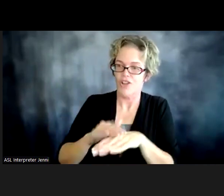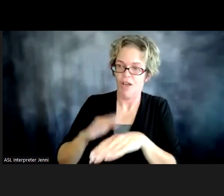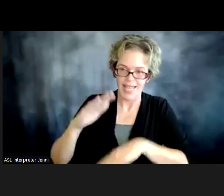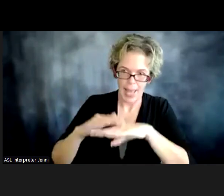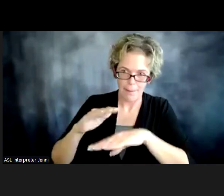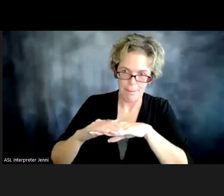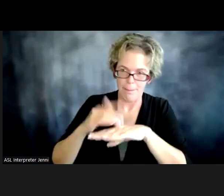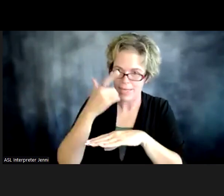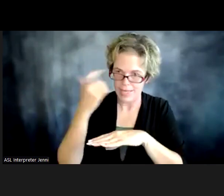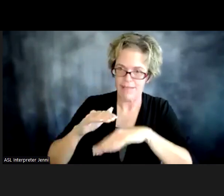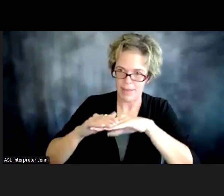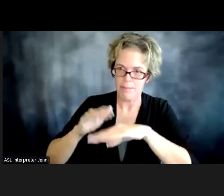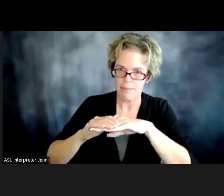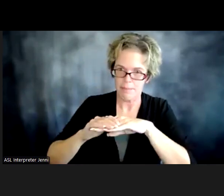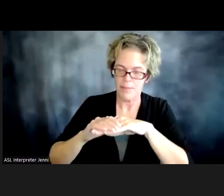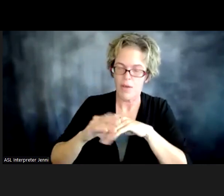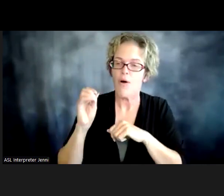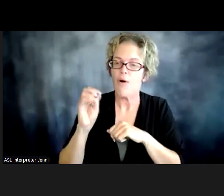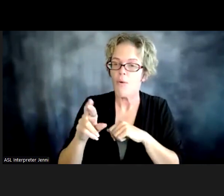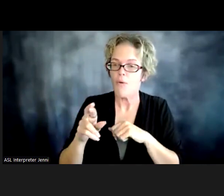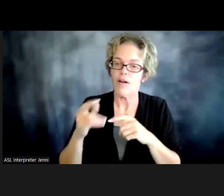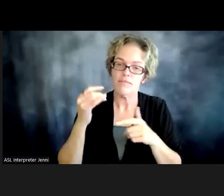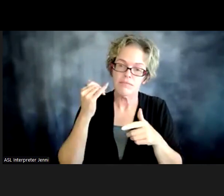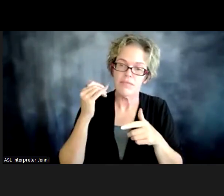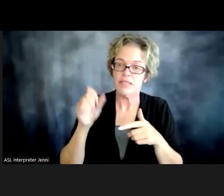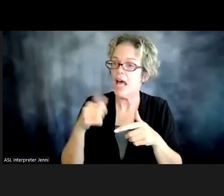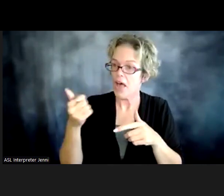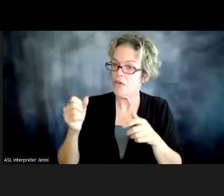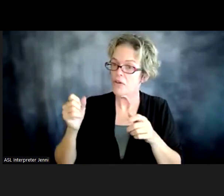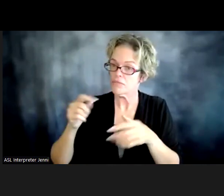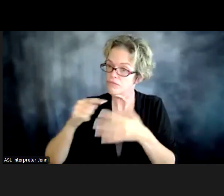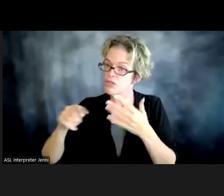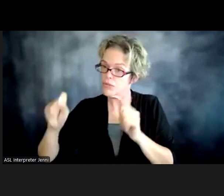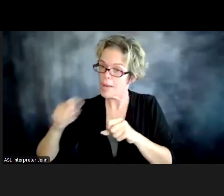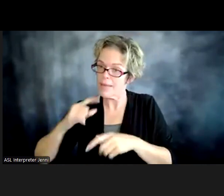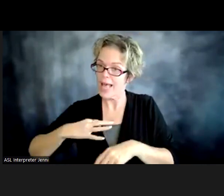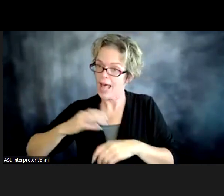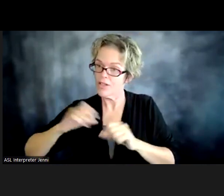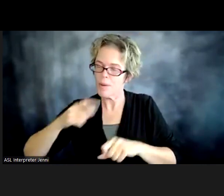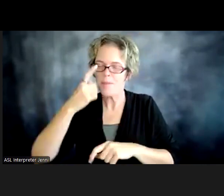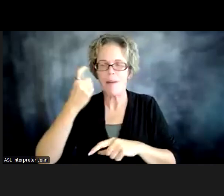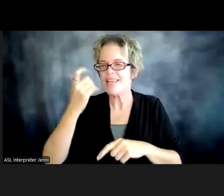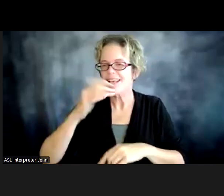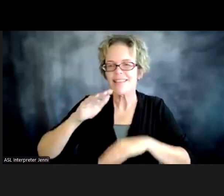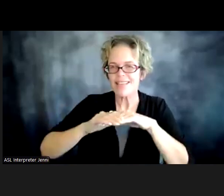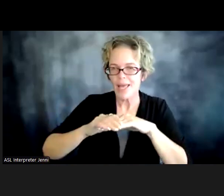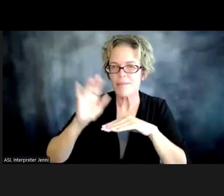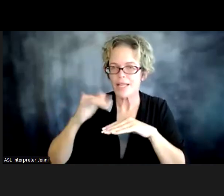So otherwise eligible, but denied because we've hit our enrollment cap. Is that right,